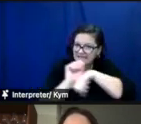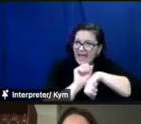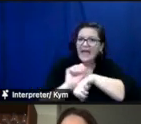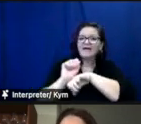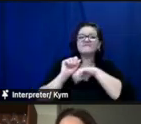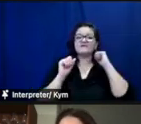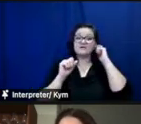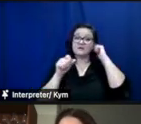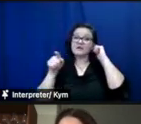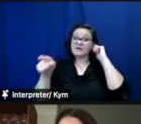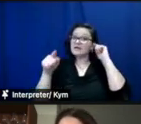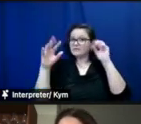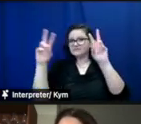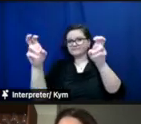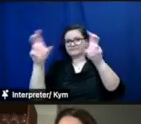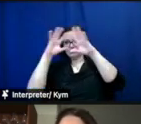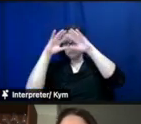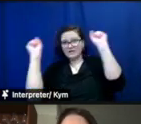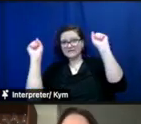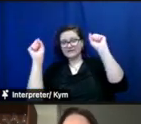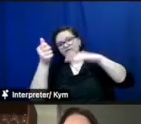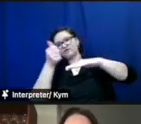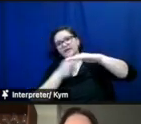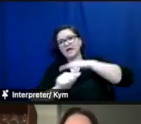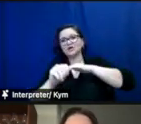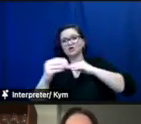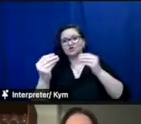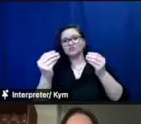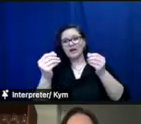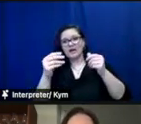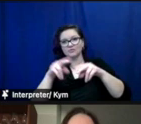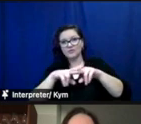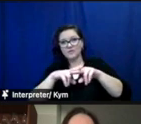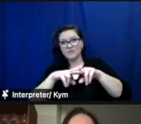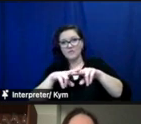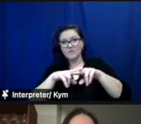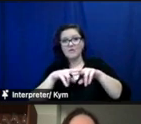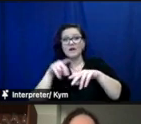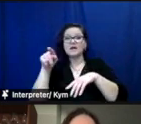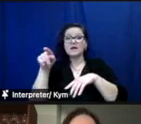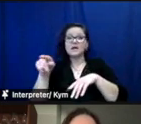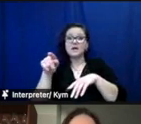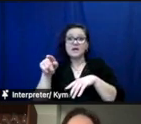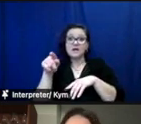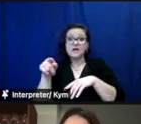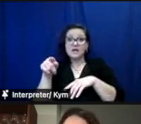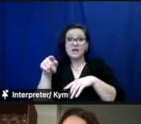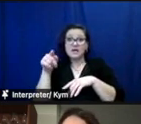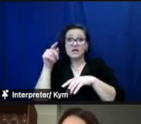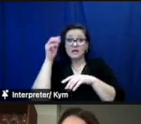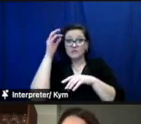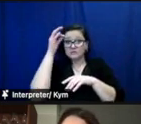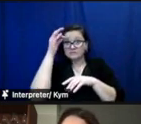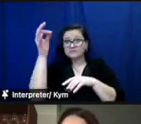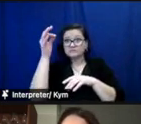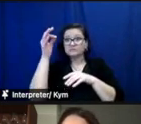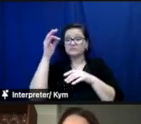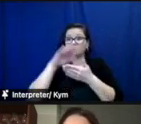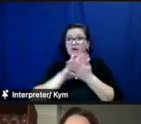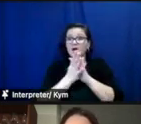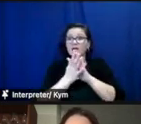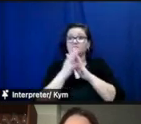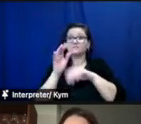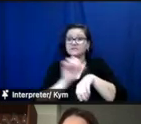called the president of the Underground Railroad. And he became opposed to slavery when he was 7 years old, when he saw a